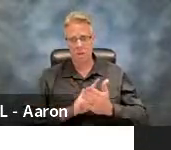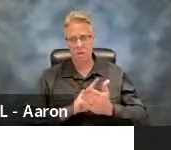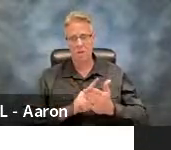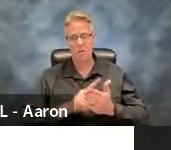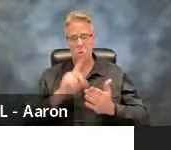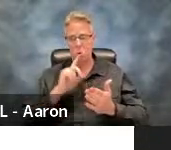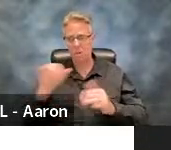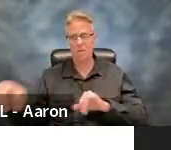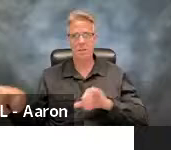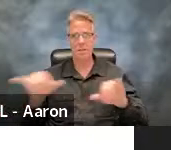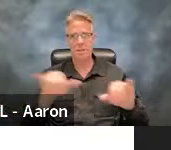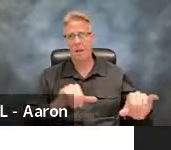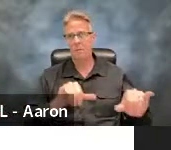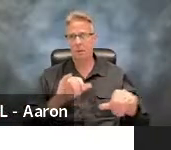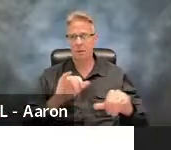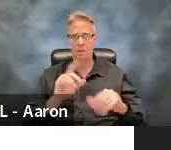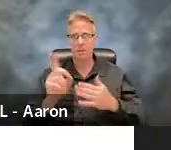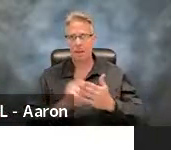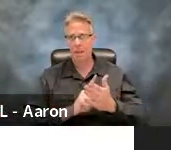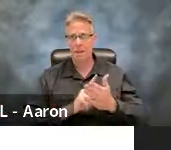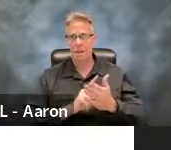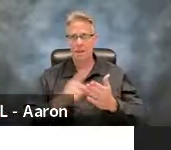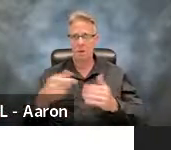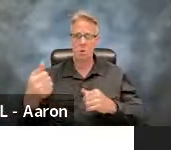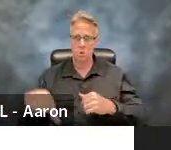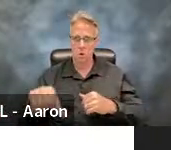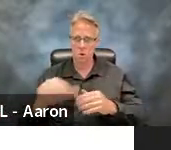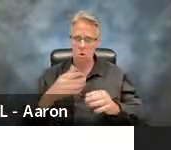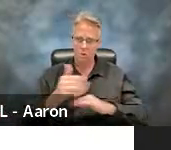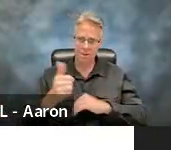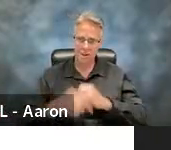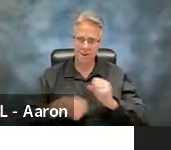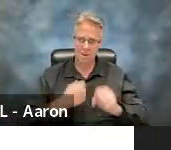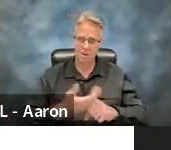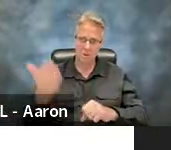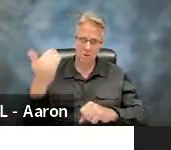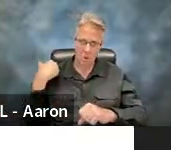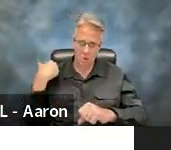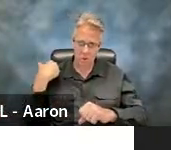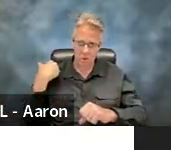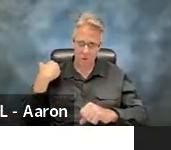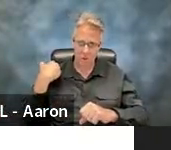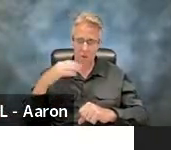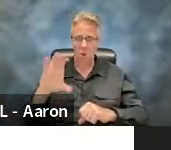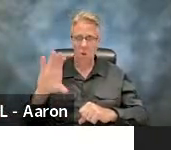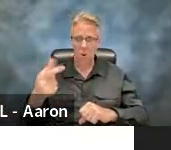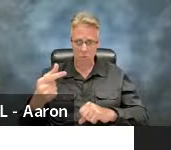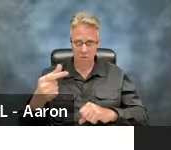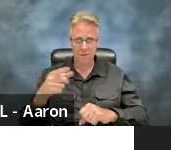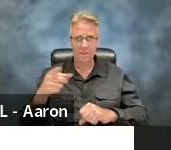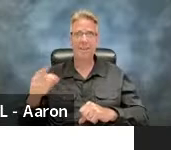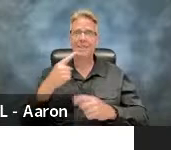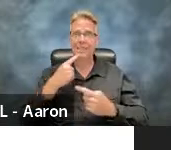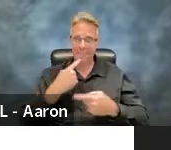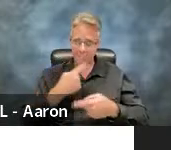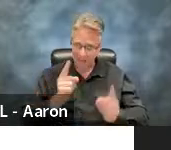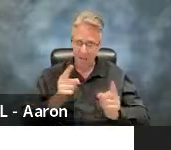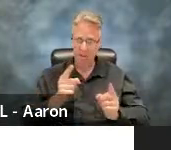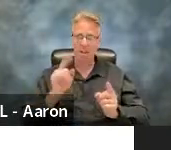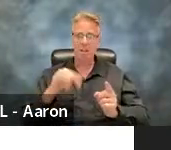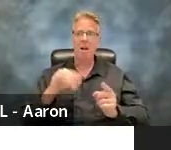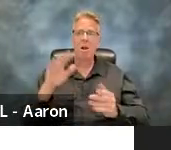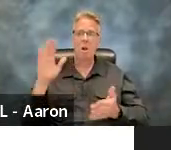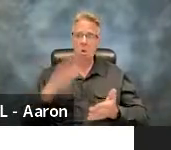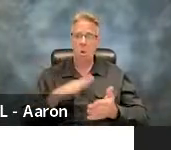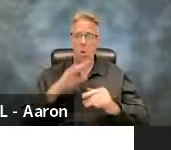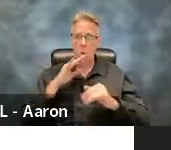the same design that was rejected over 10 years ago. The Coast Guard has stated the low river